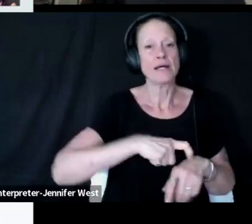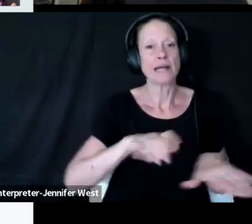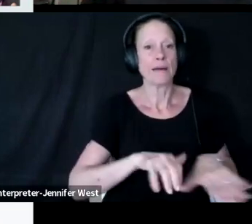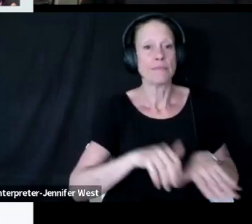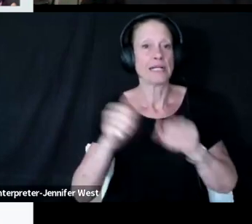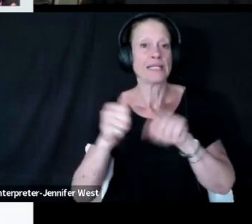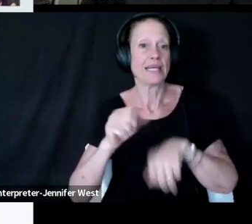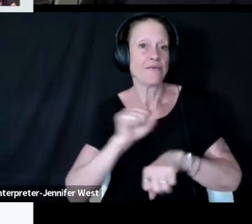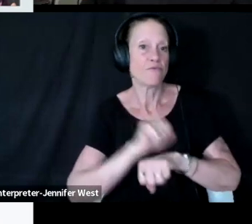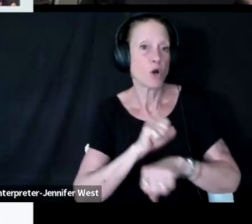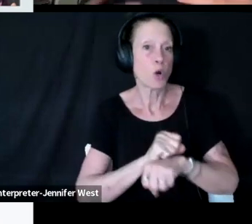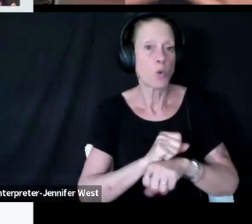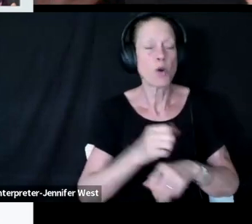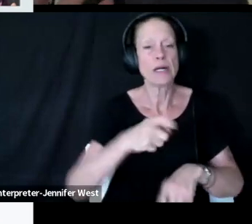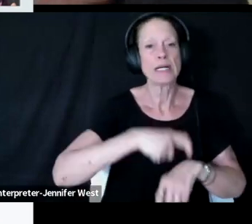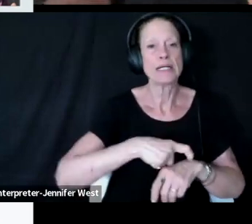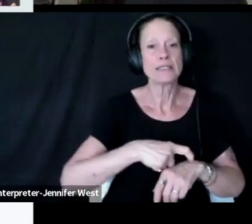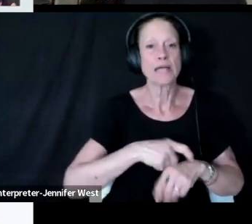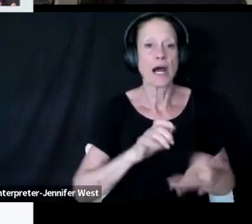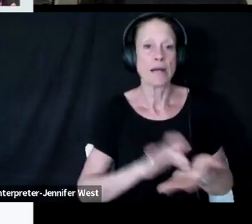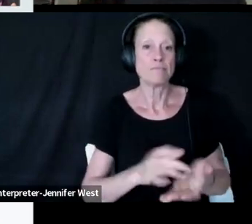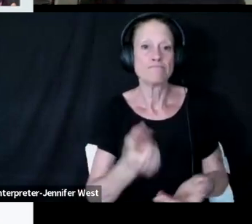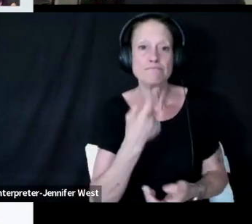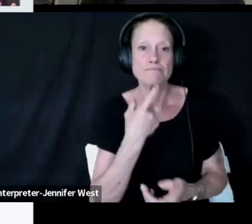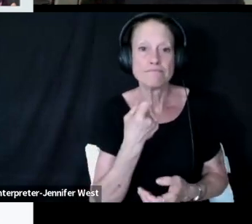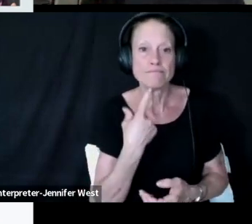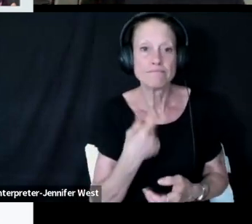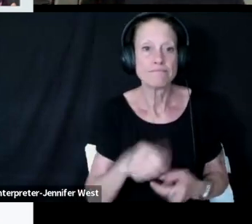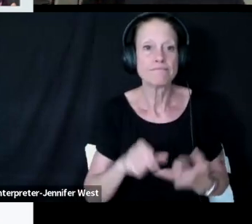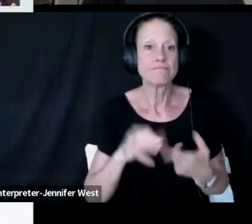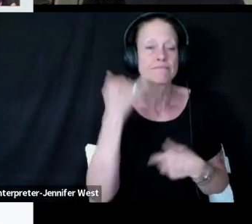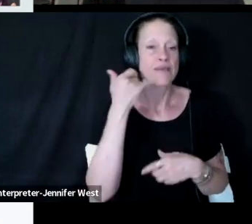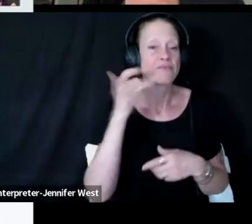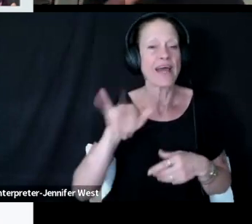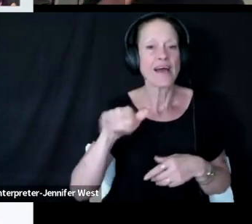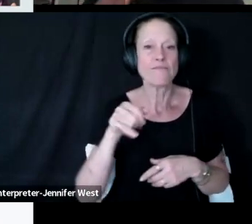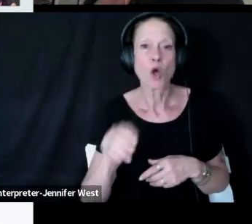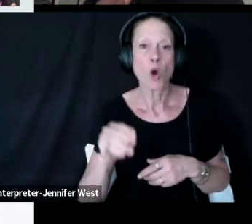take your meds, whatever it happens to be. Of course, if they have their own devices.